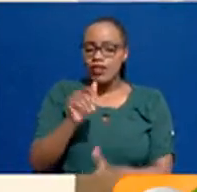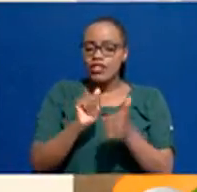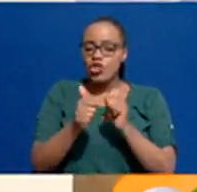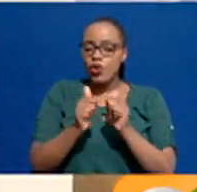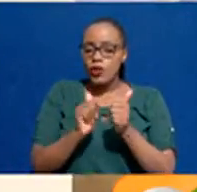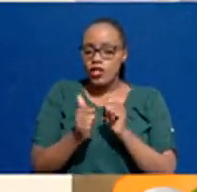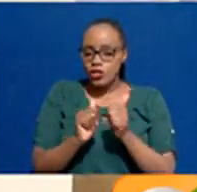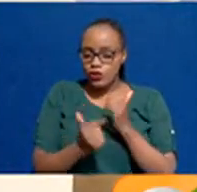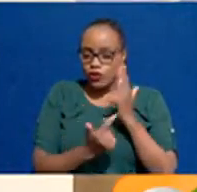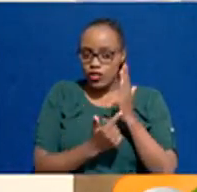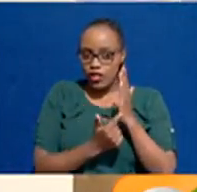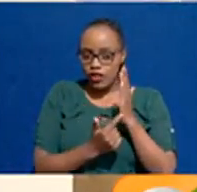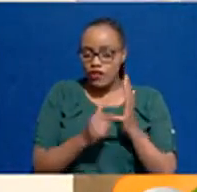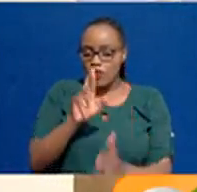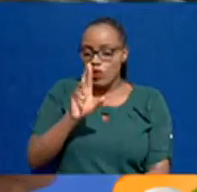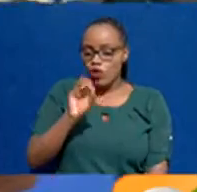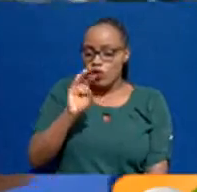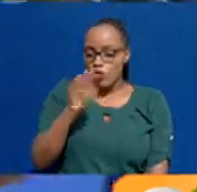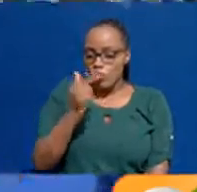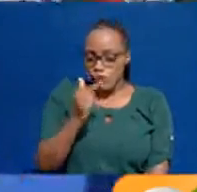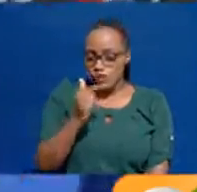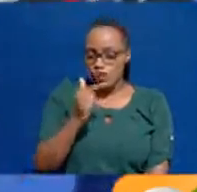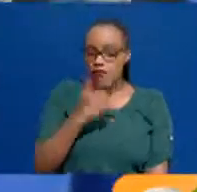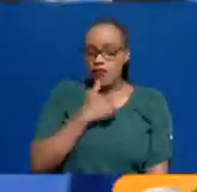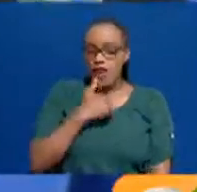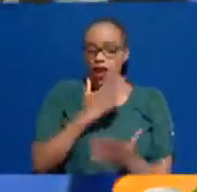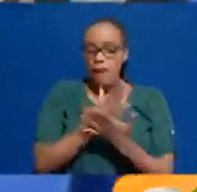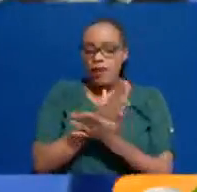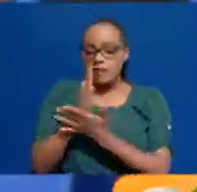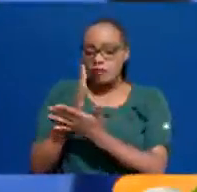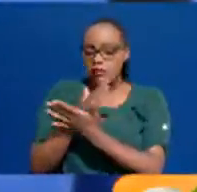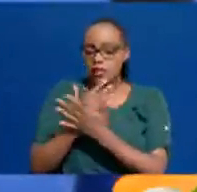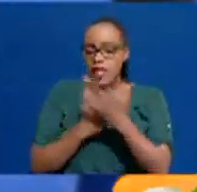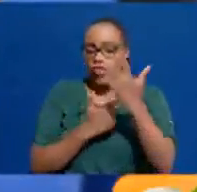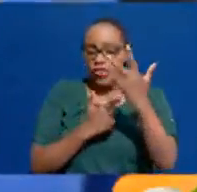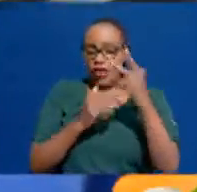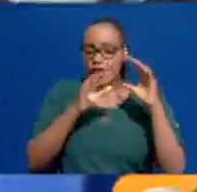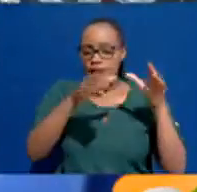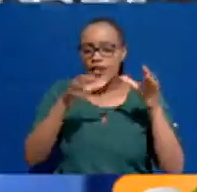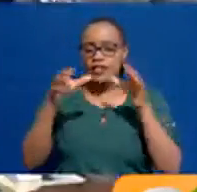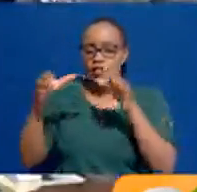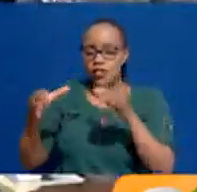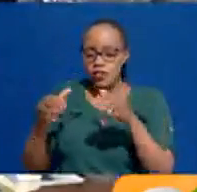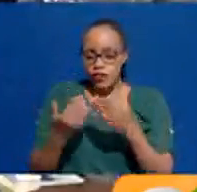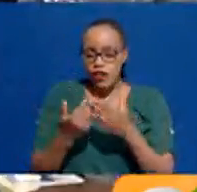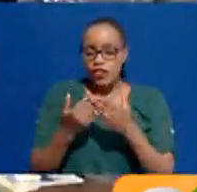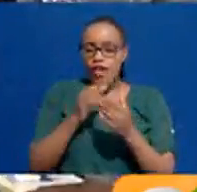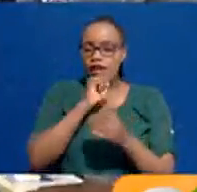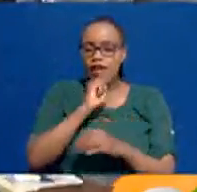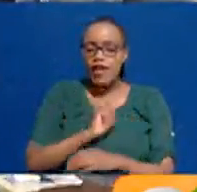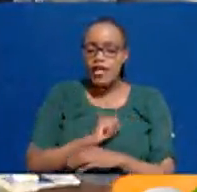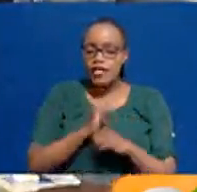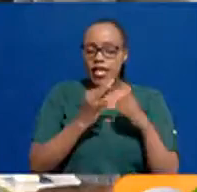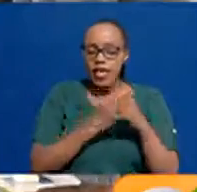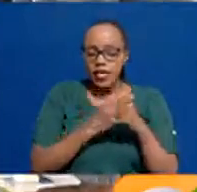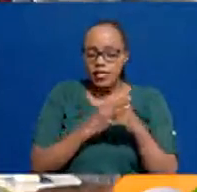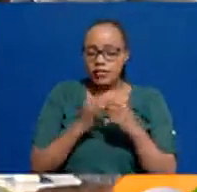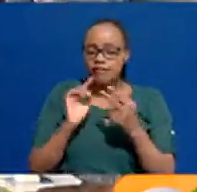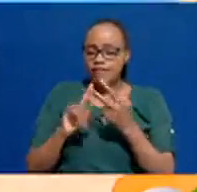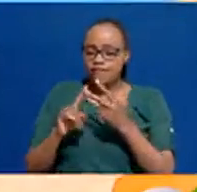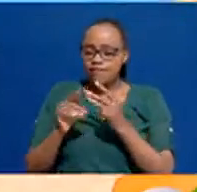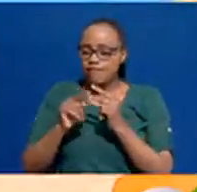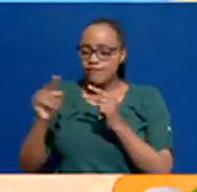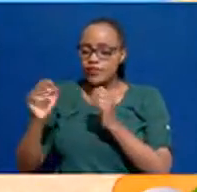ya teknolojia ya roboti yaligawanywa kwenye vitengo vitatu vya umri wa miaka 8